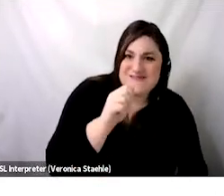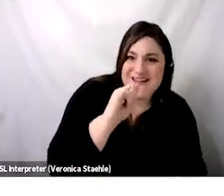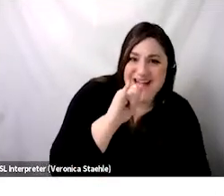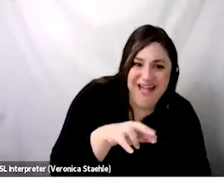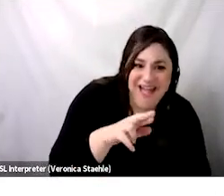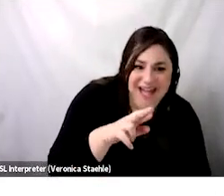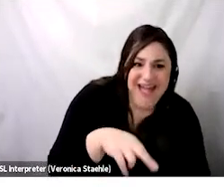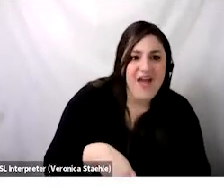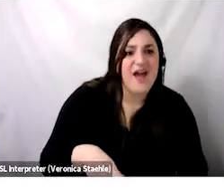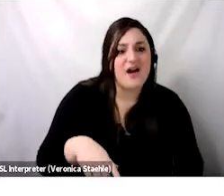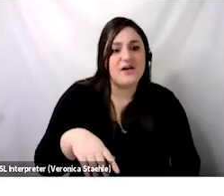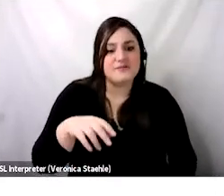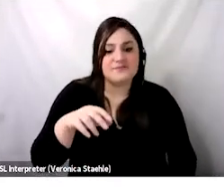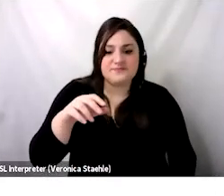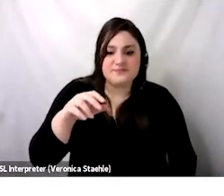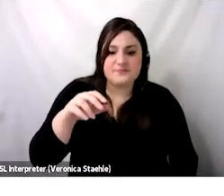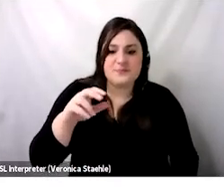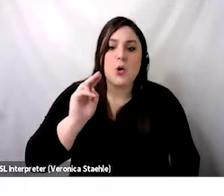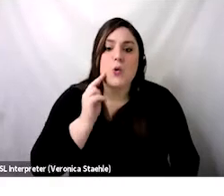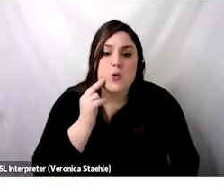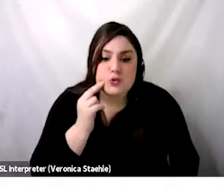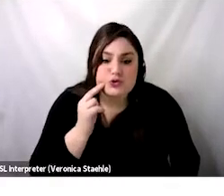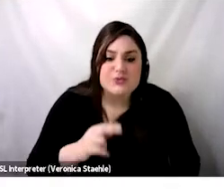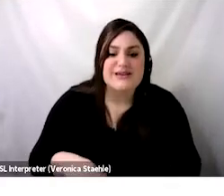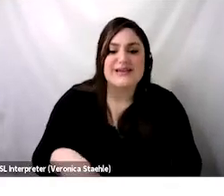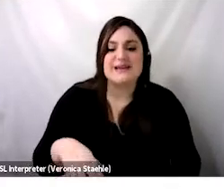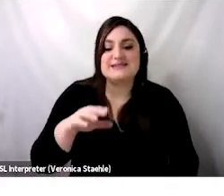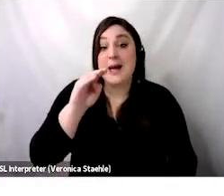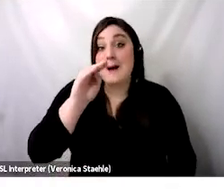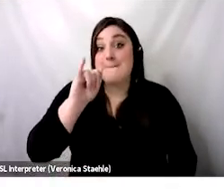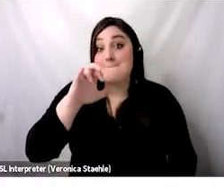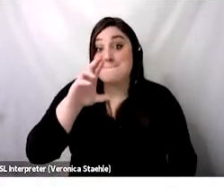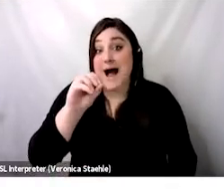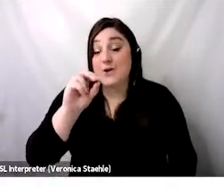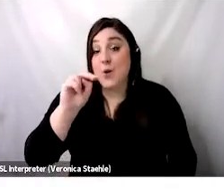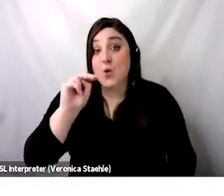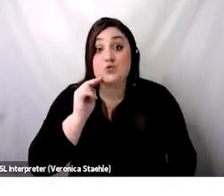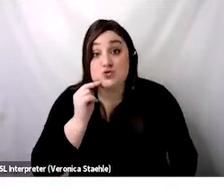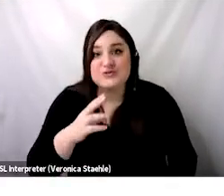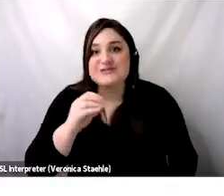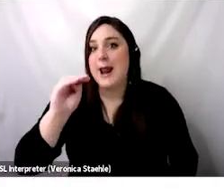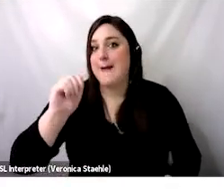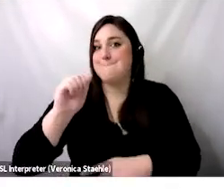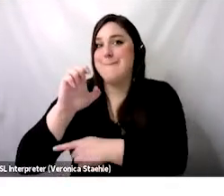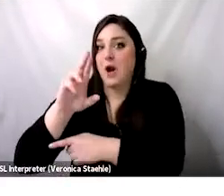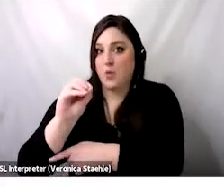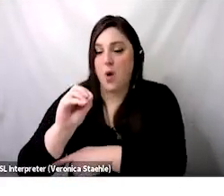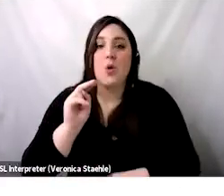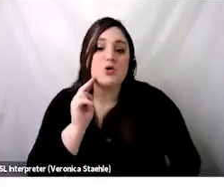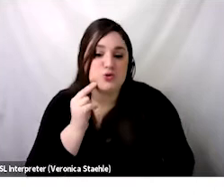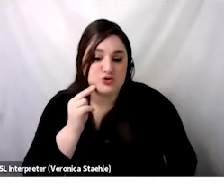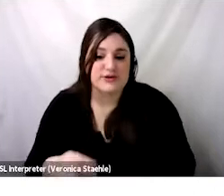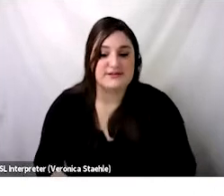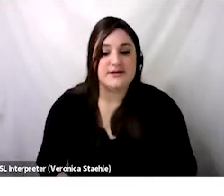micronutrients, and macronutrients. And some of the commonly known minerals that people know of are